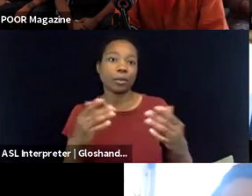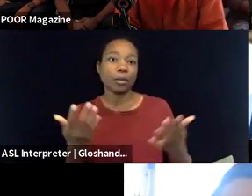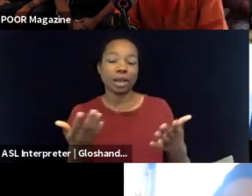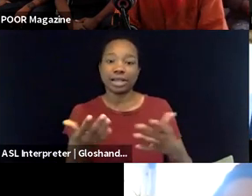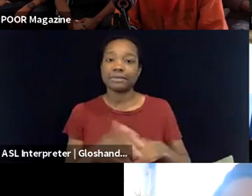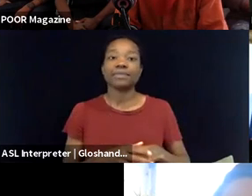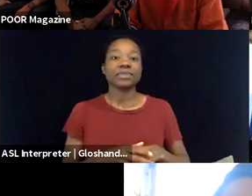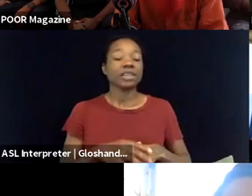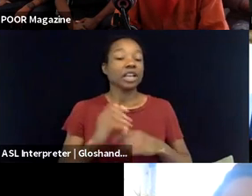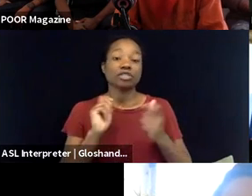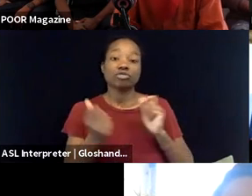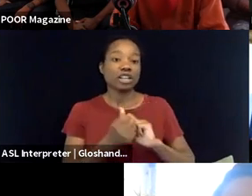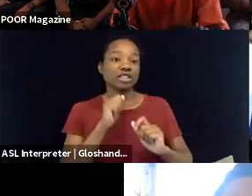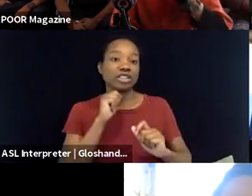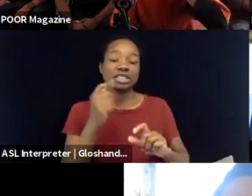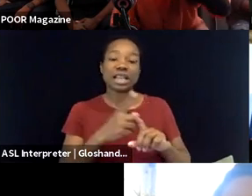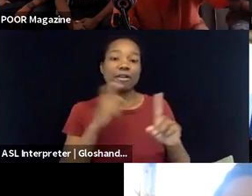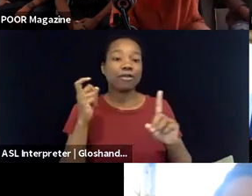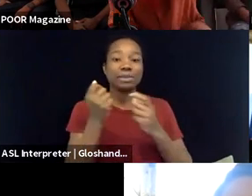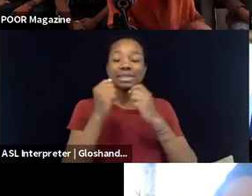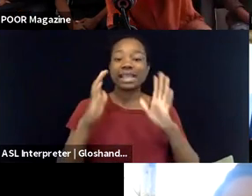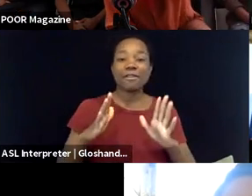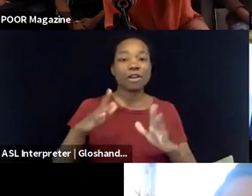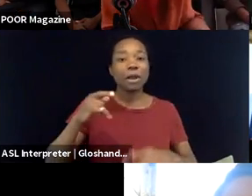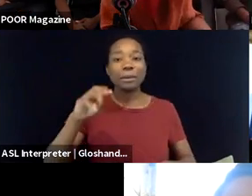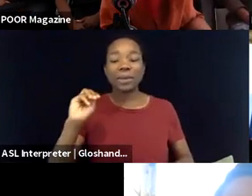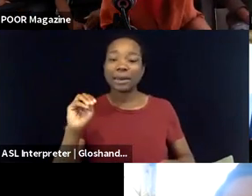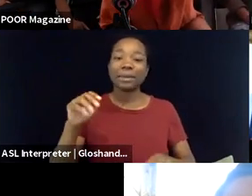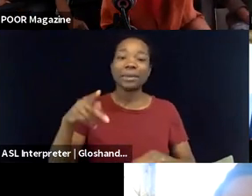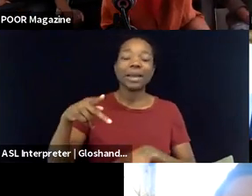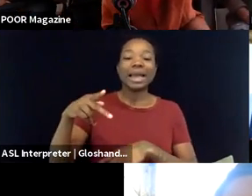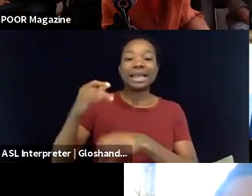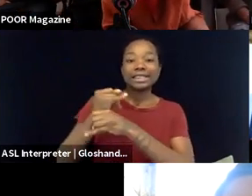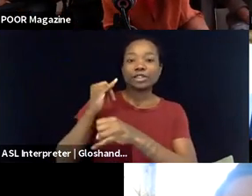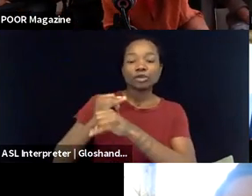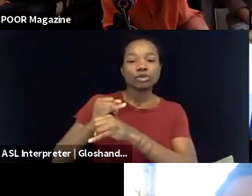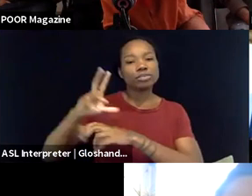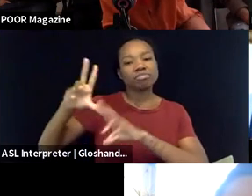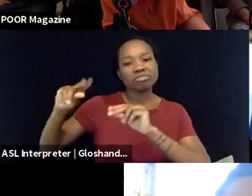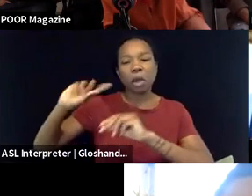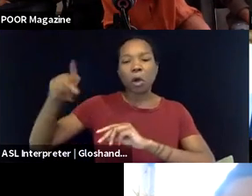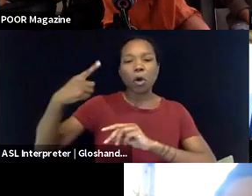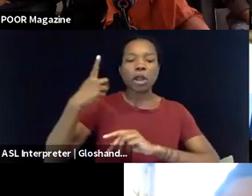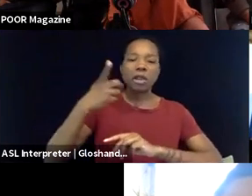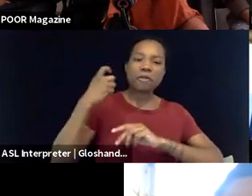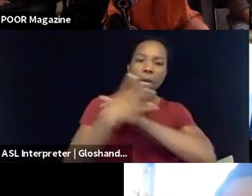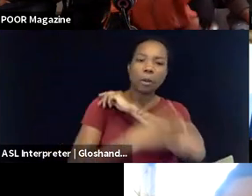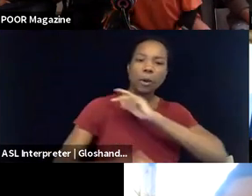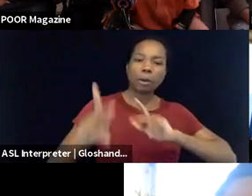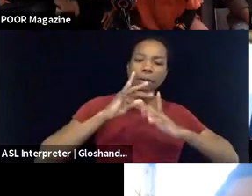from a savior, a pimp, or an institution. Change will only come from a poor people-led